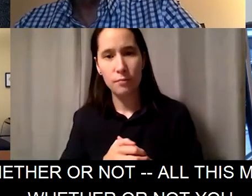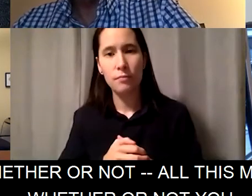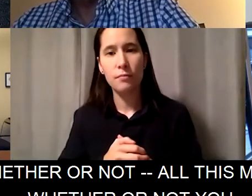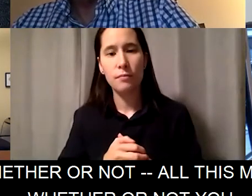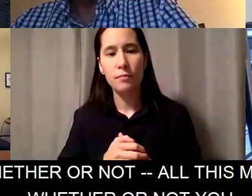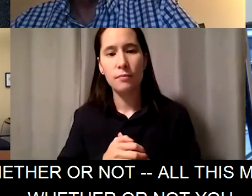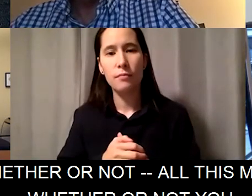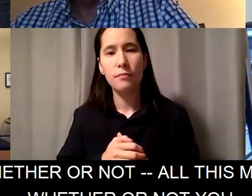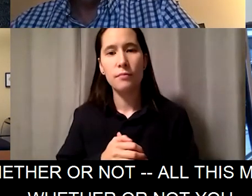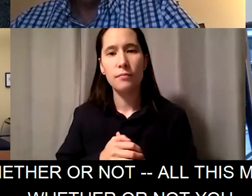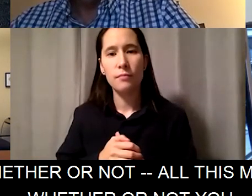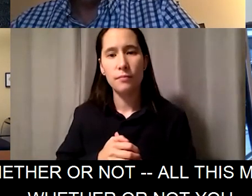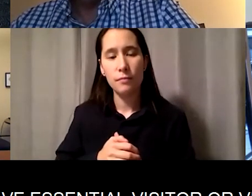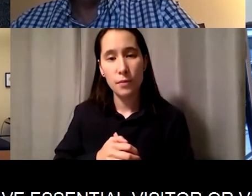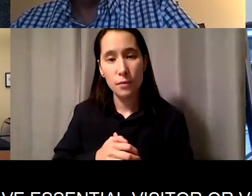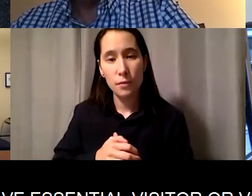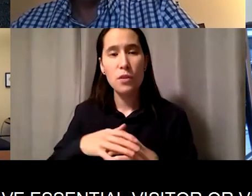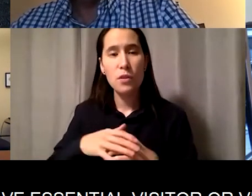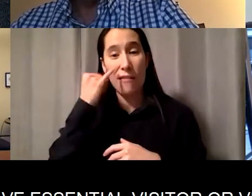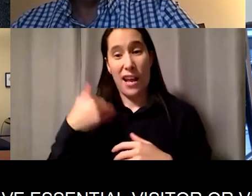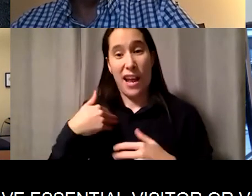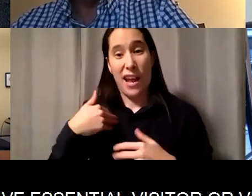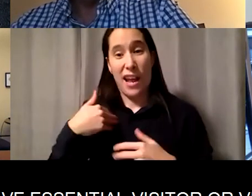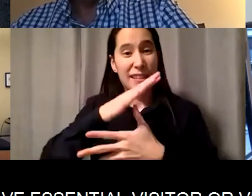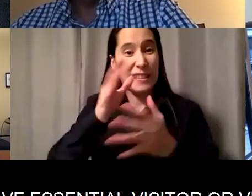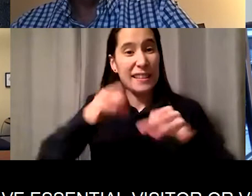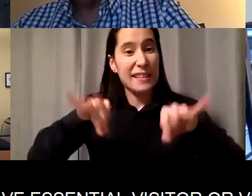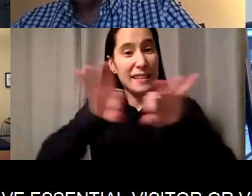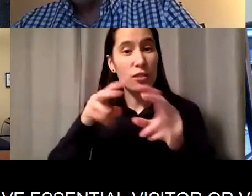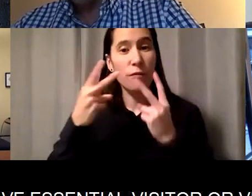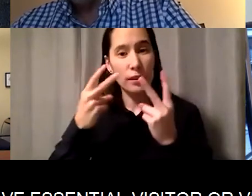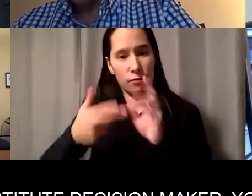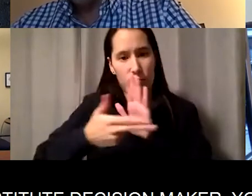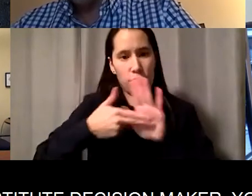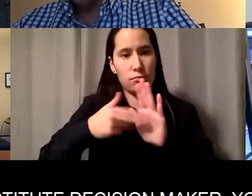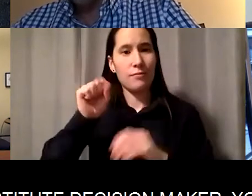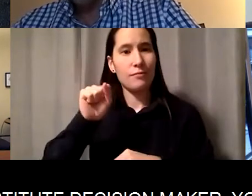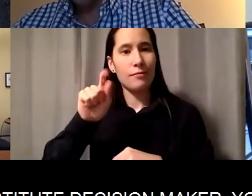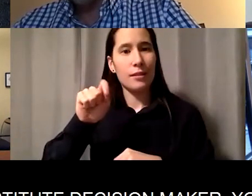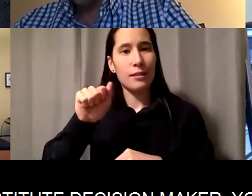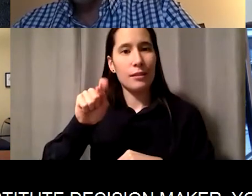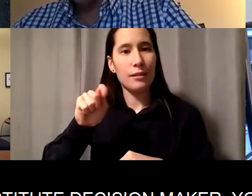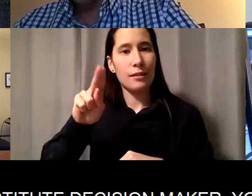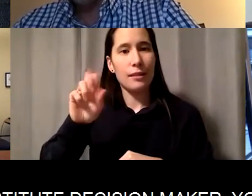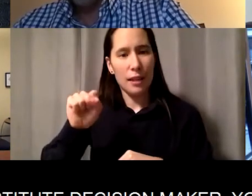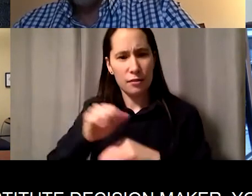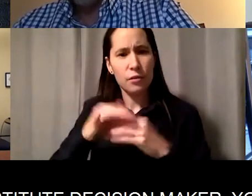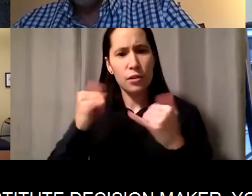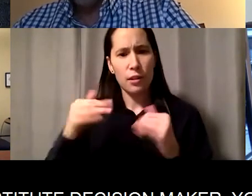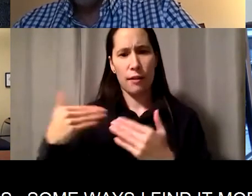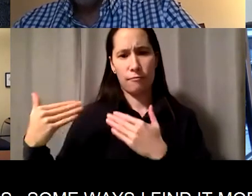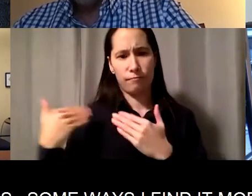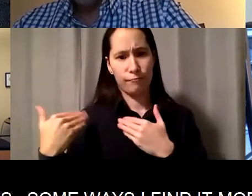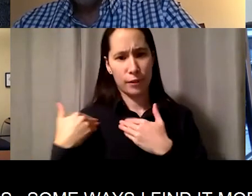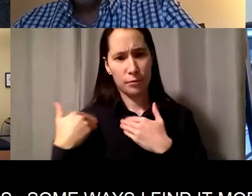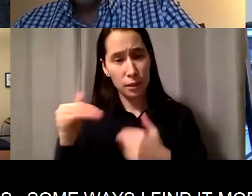you technically have essential visitor or visitor status, if you are a substitute decision maker, you still have responsibilities.